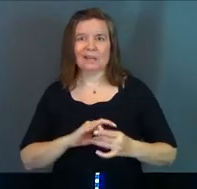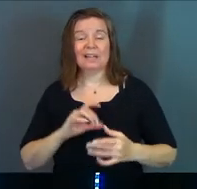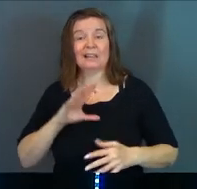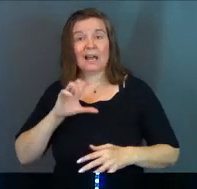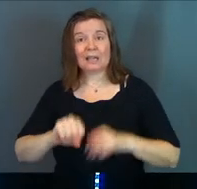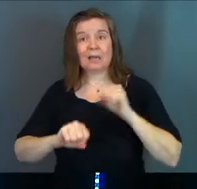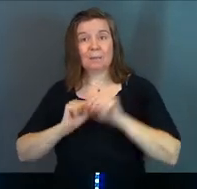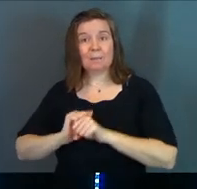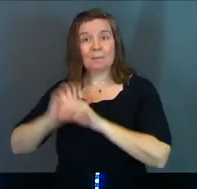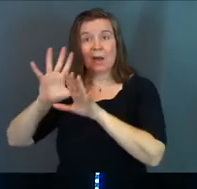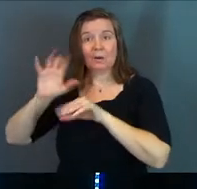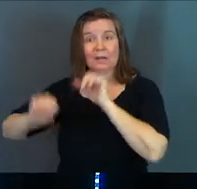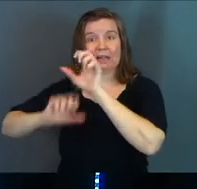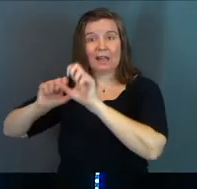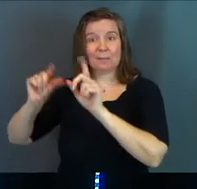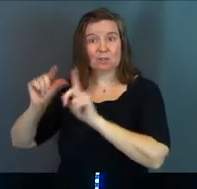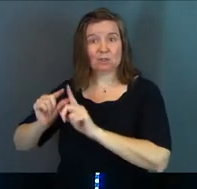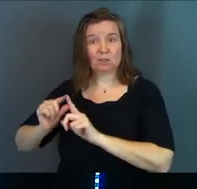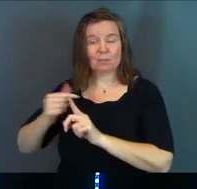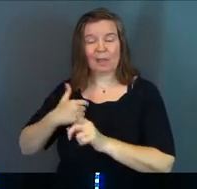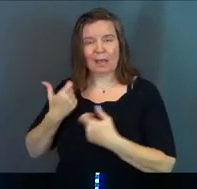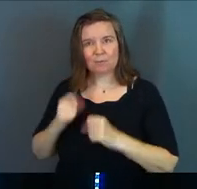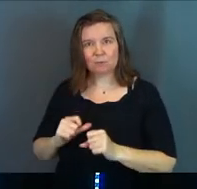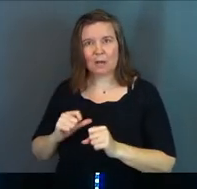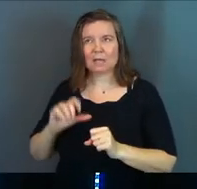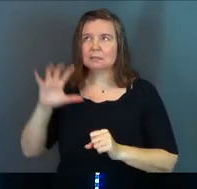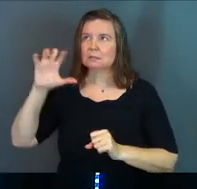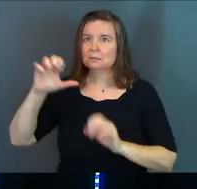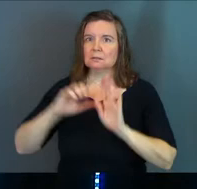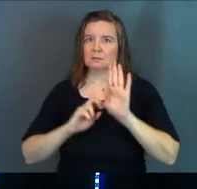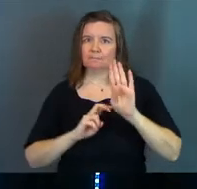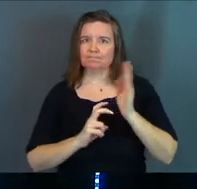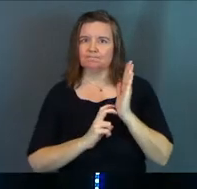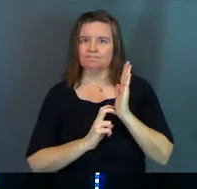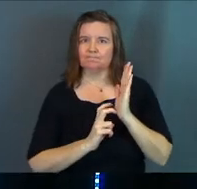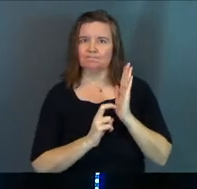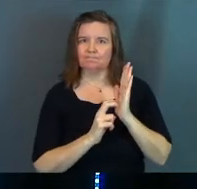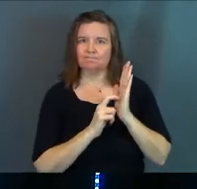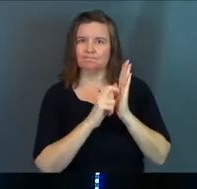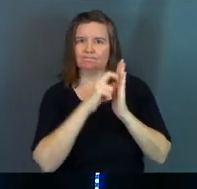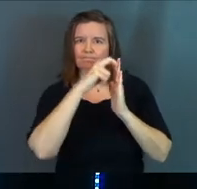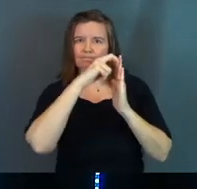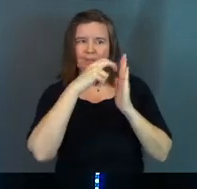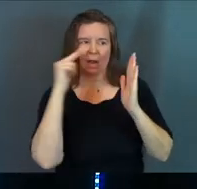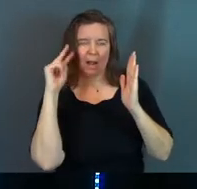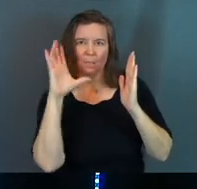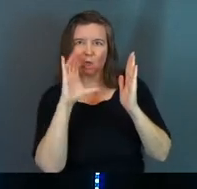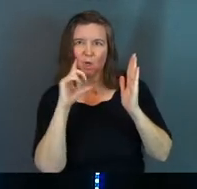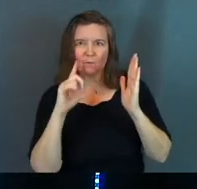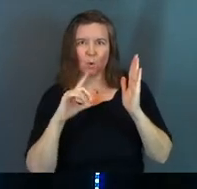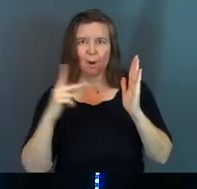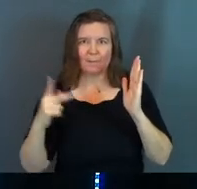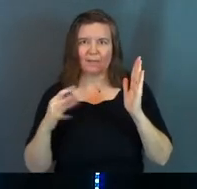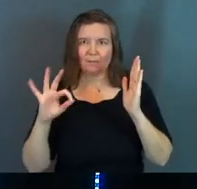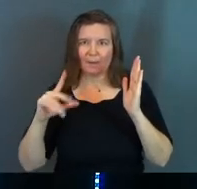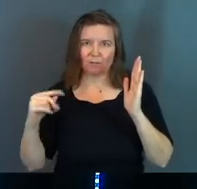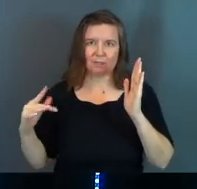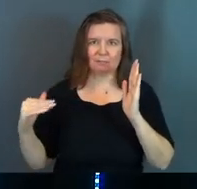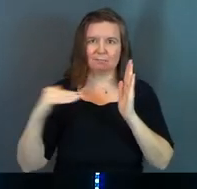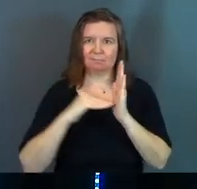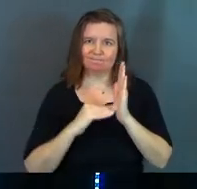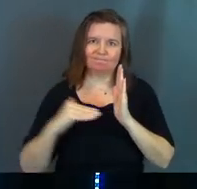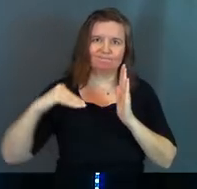mountain climbing term, right? Like I'm trying to scale this rock face, right? And I'm looking for a foothold.